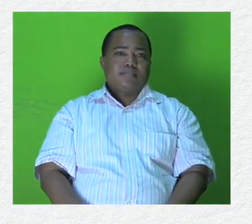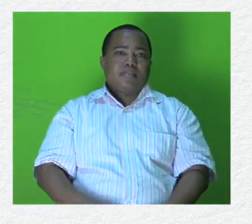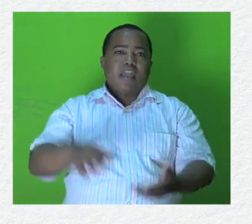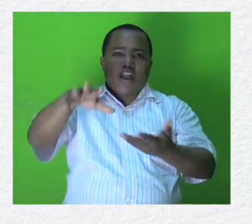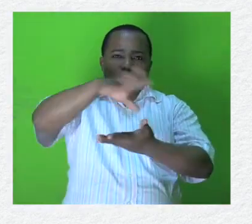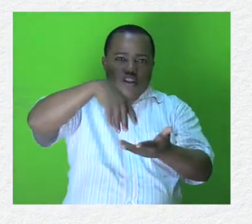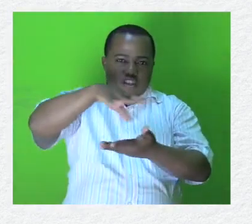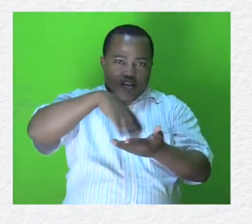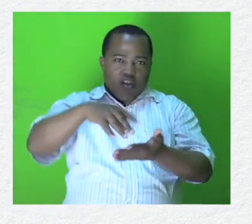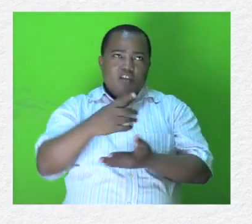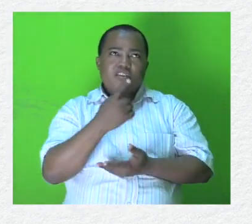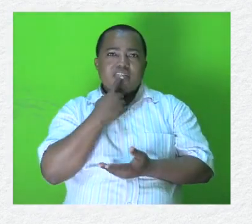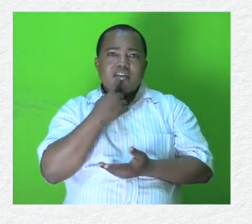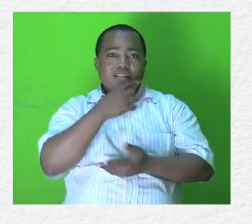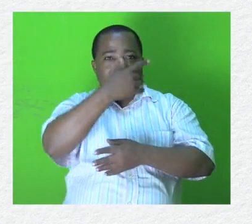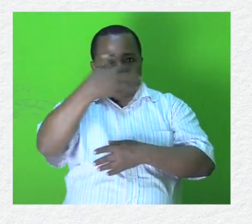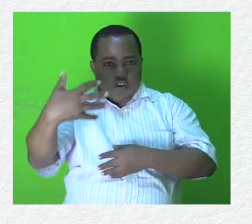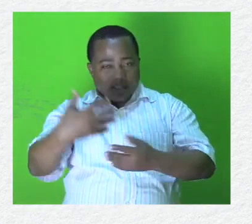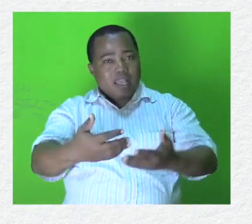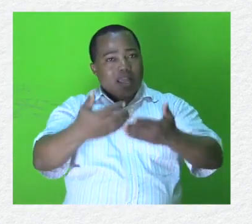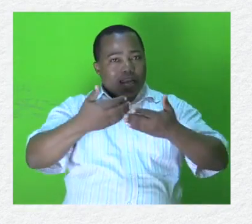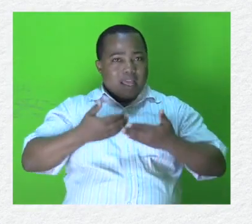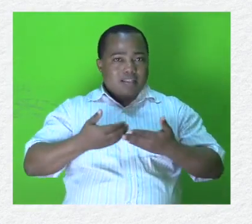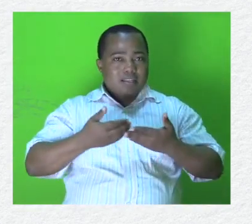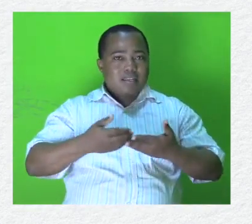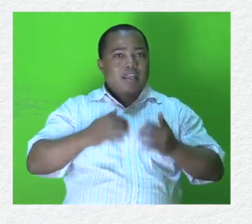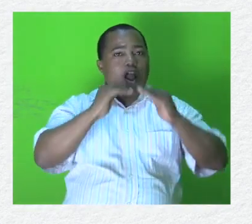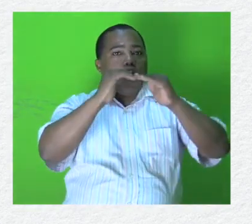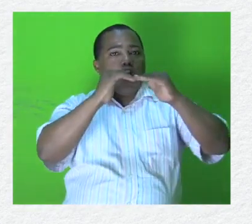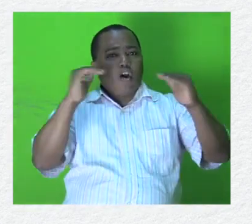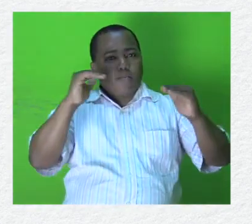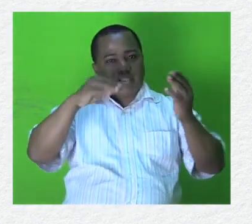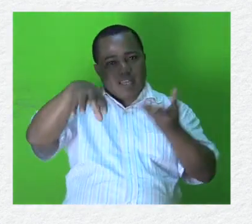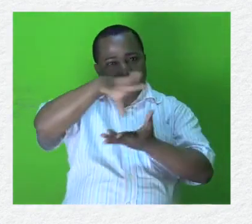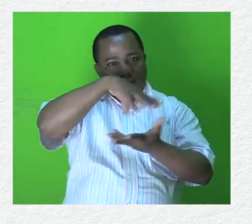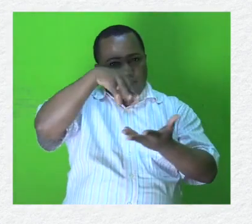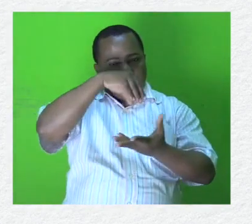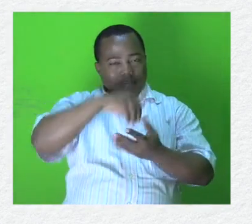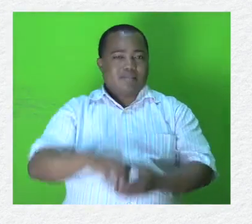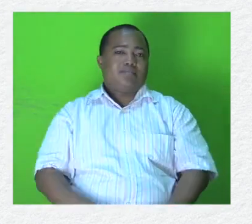Dissolved salt and water will give us homogeneous mixture,